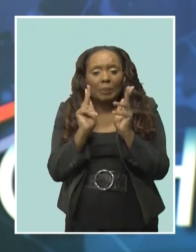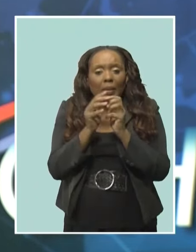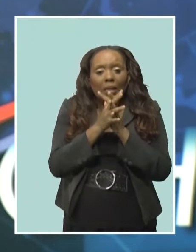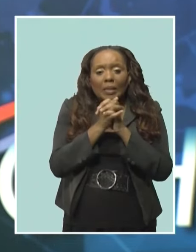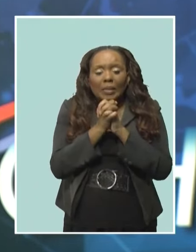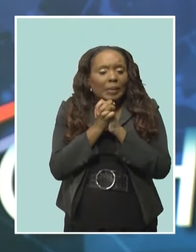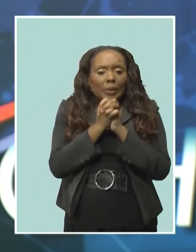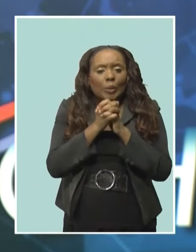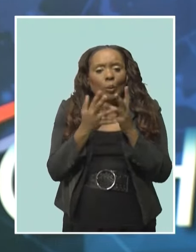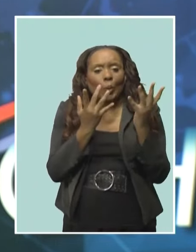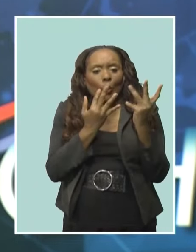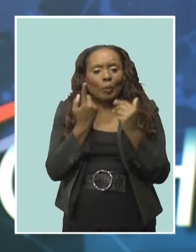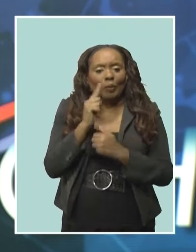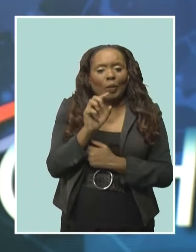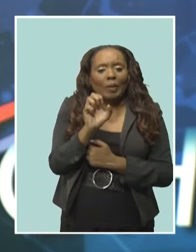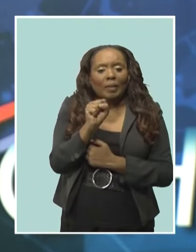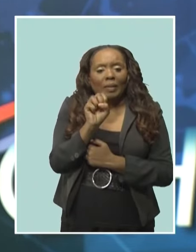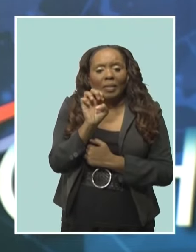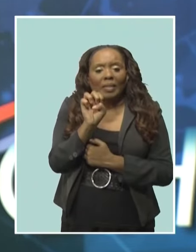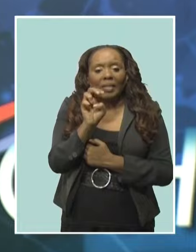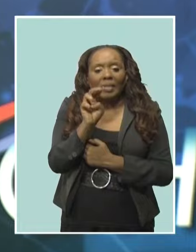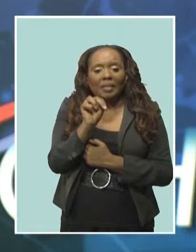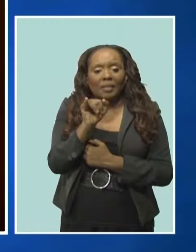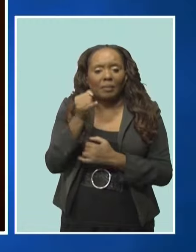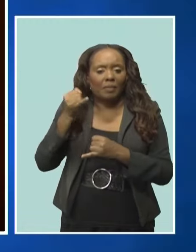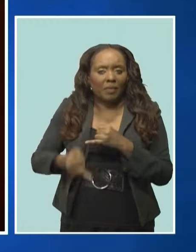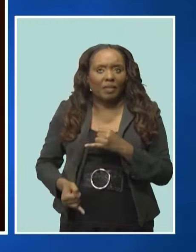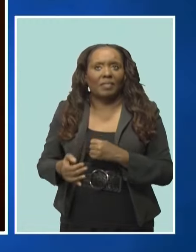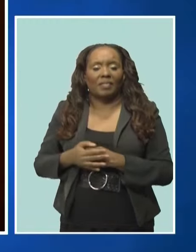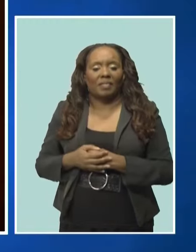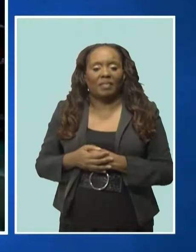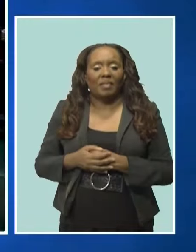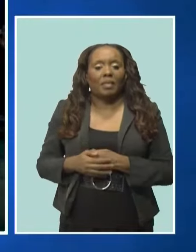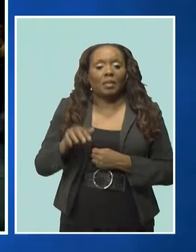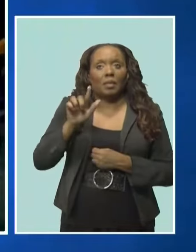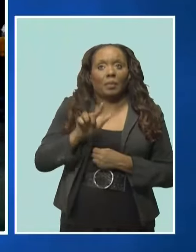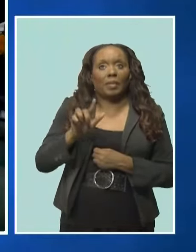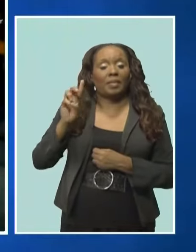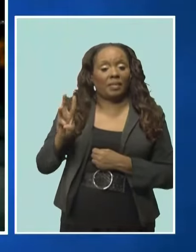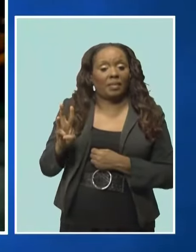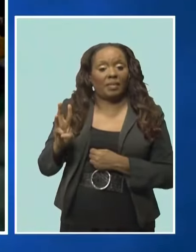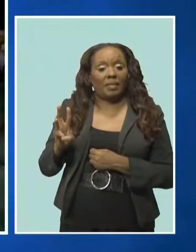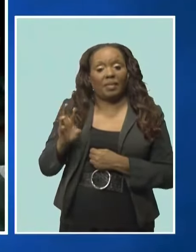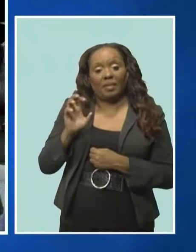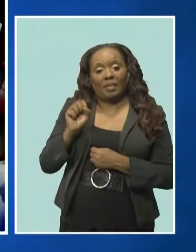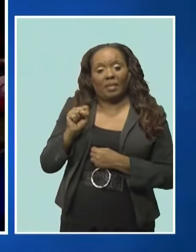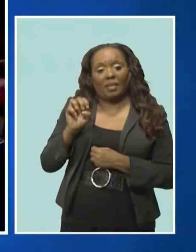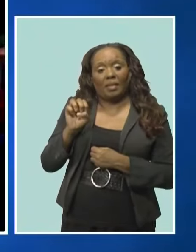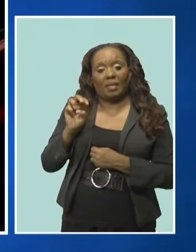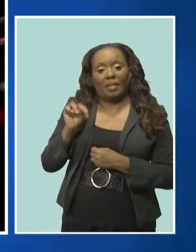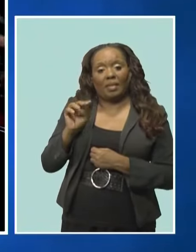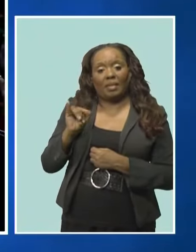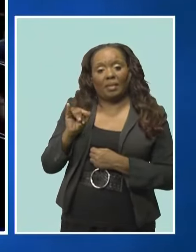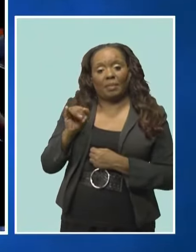Scotiabank Junior Monarch competition approaches. The 26 semi-finalists who will be competing in the Calypso